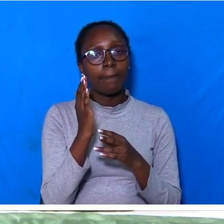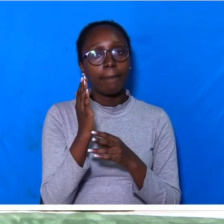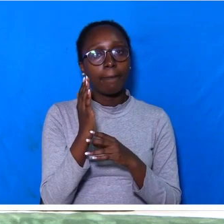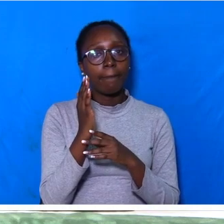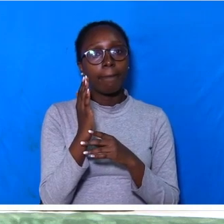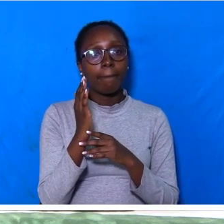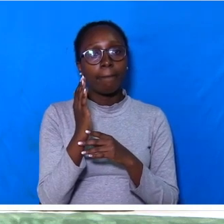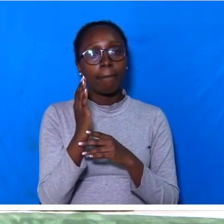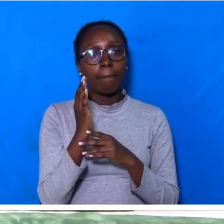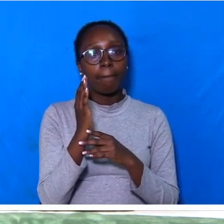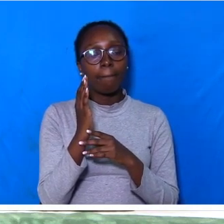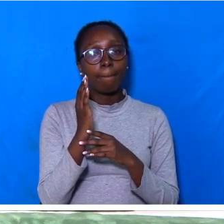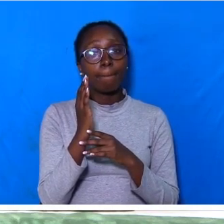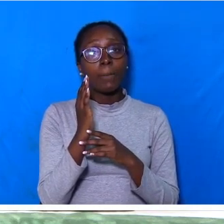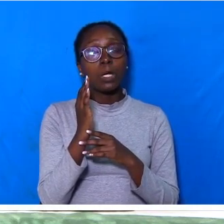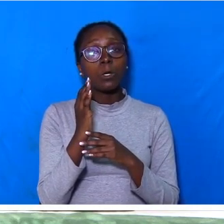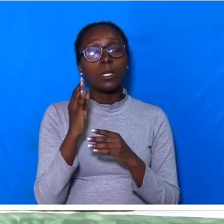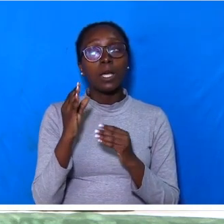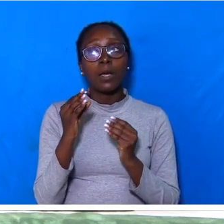your replacements